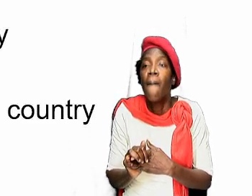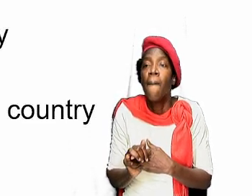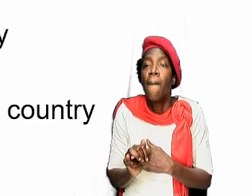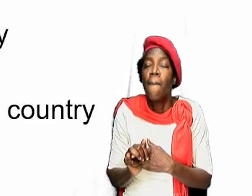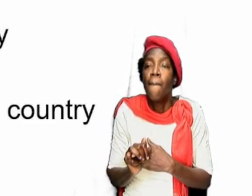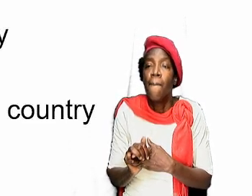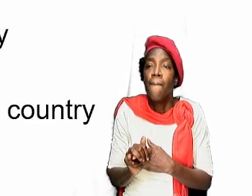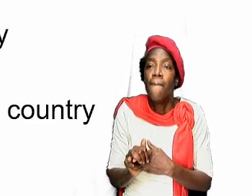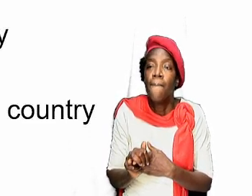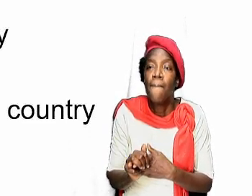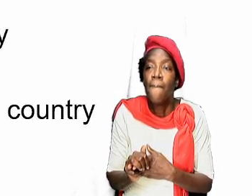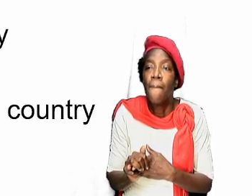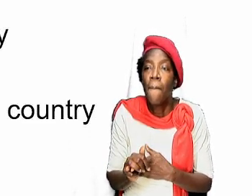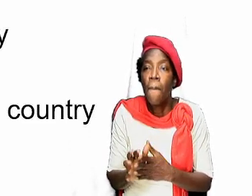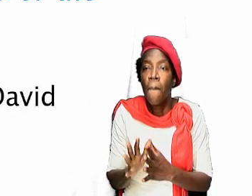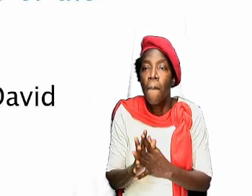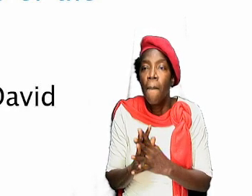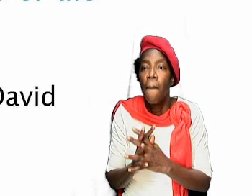Next slide.